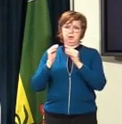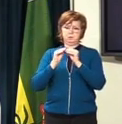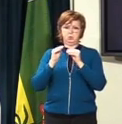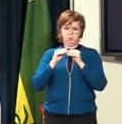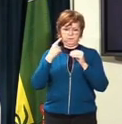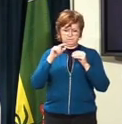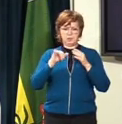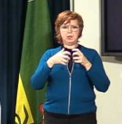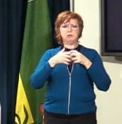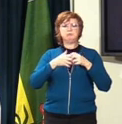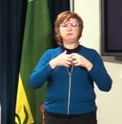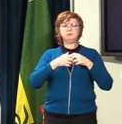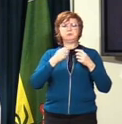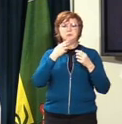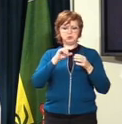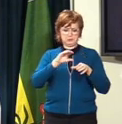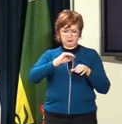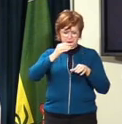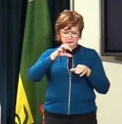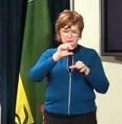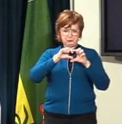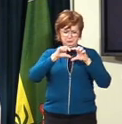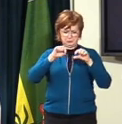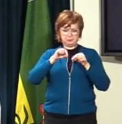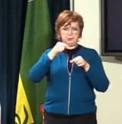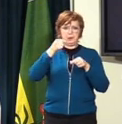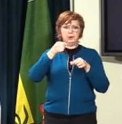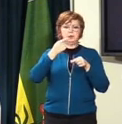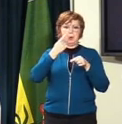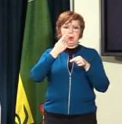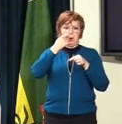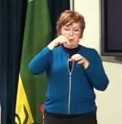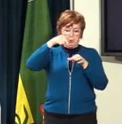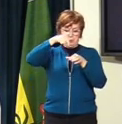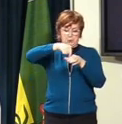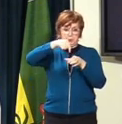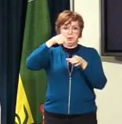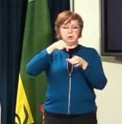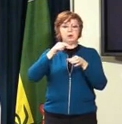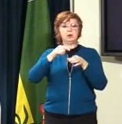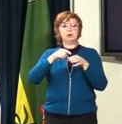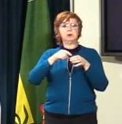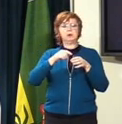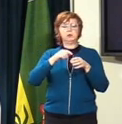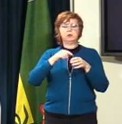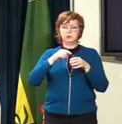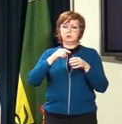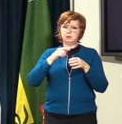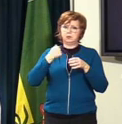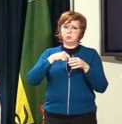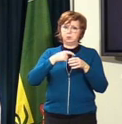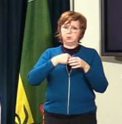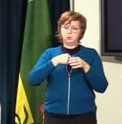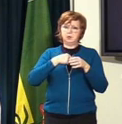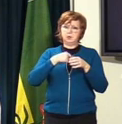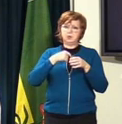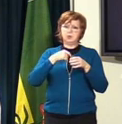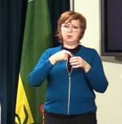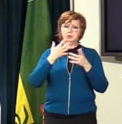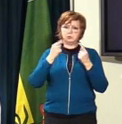cartridges so we can use that platform better. But we are using that as well to bring testing closer to home and make it more convenient for